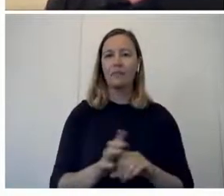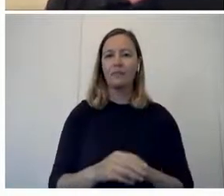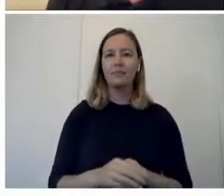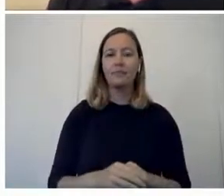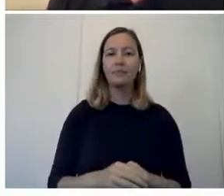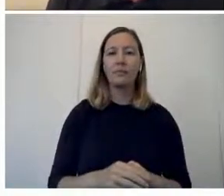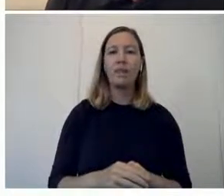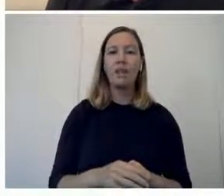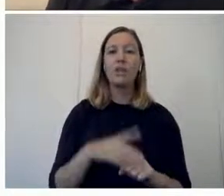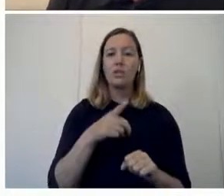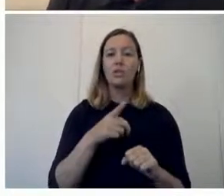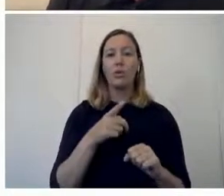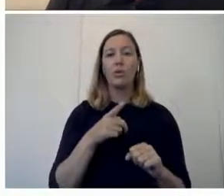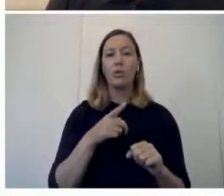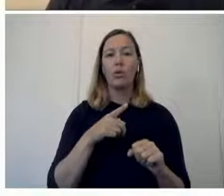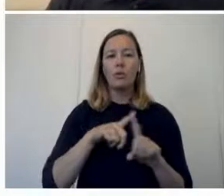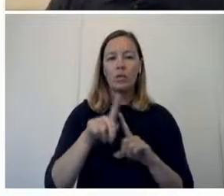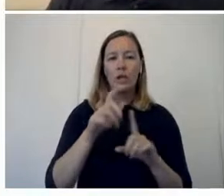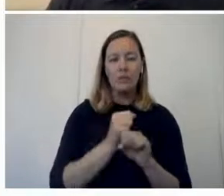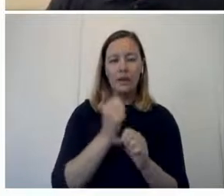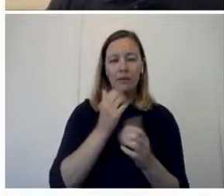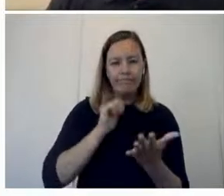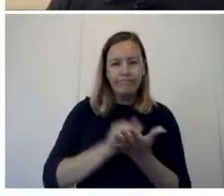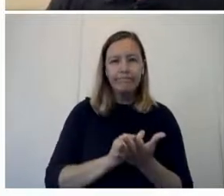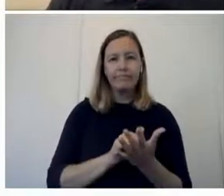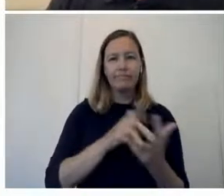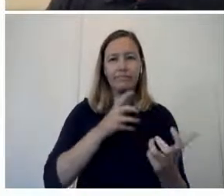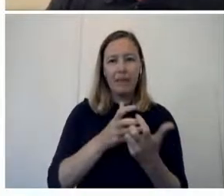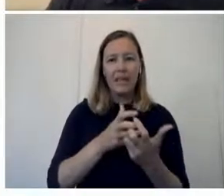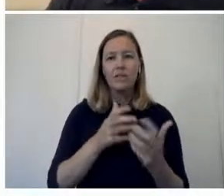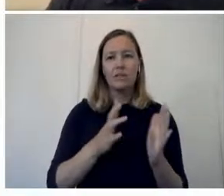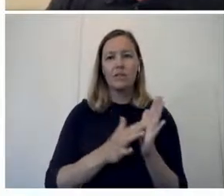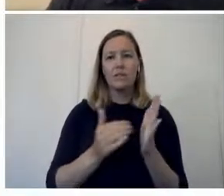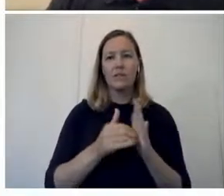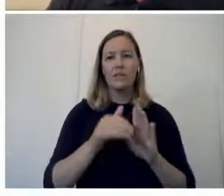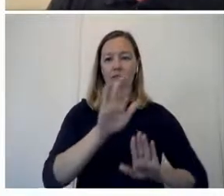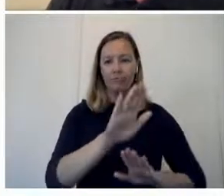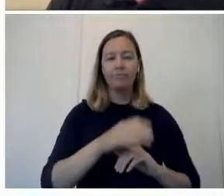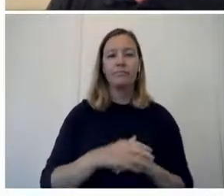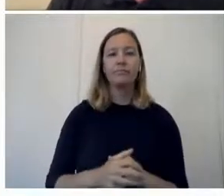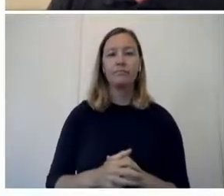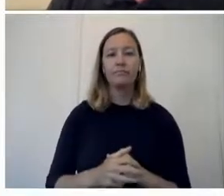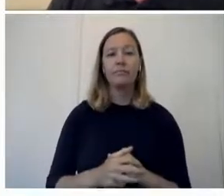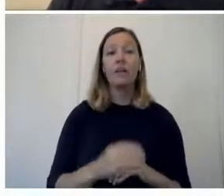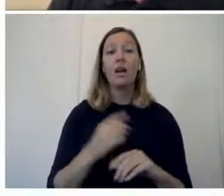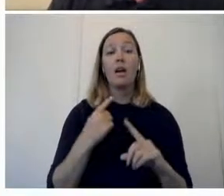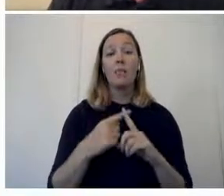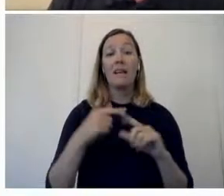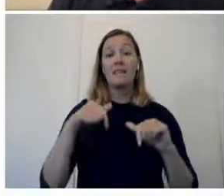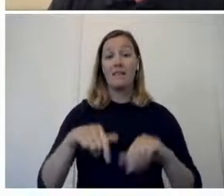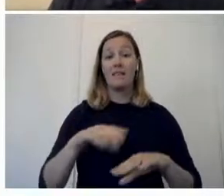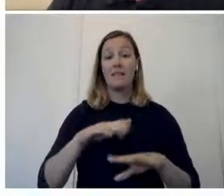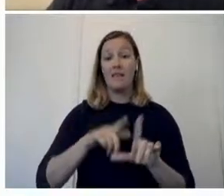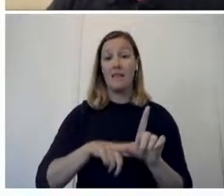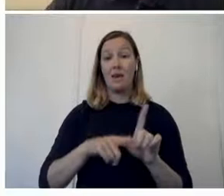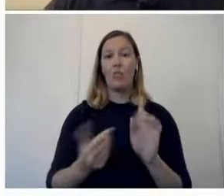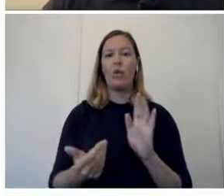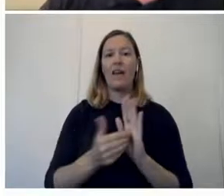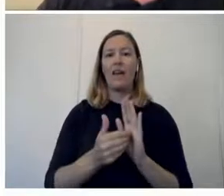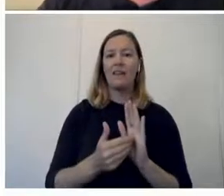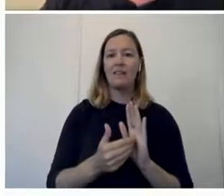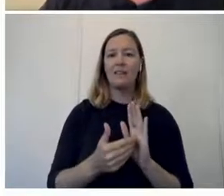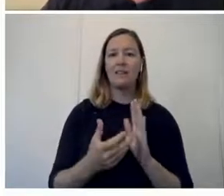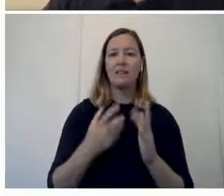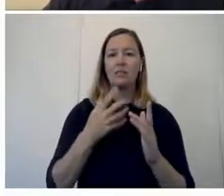can get it. And then for this year, we've also had additional quotas on ethnicity. So there was